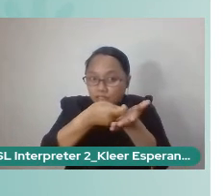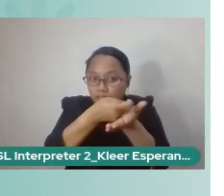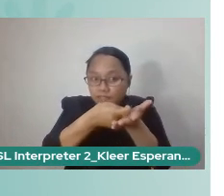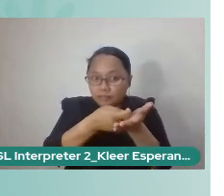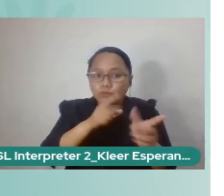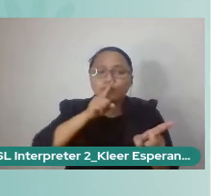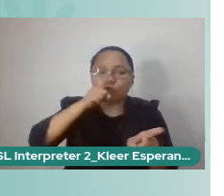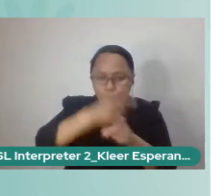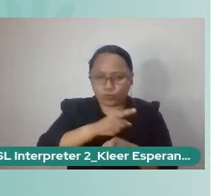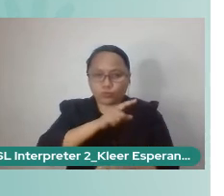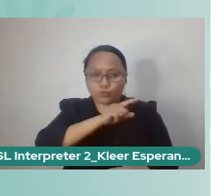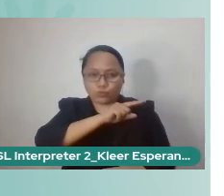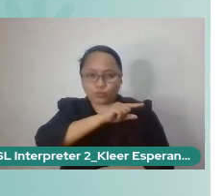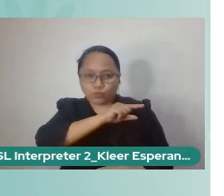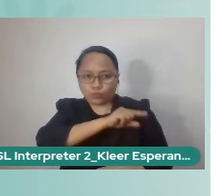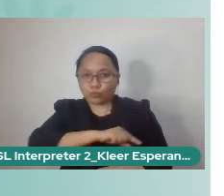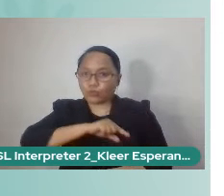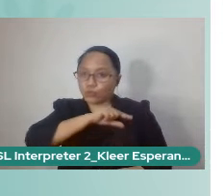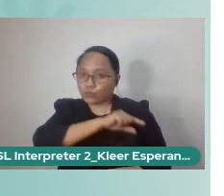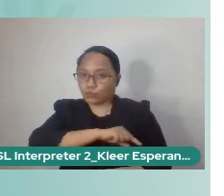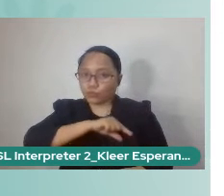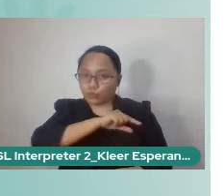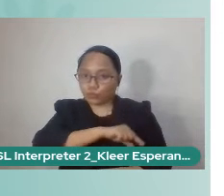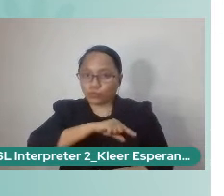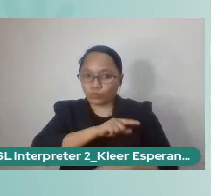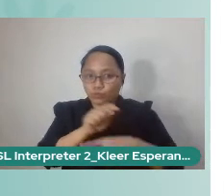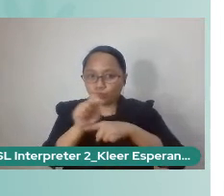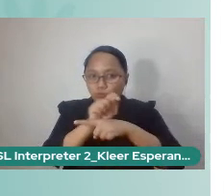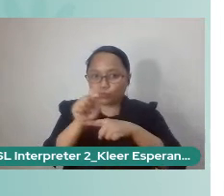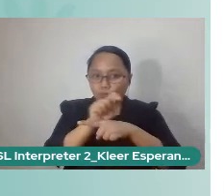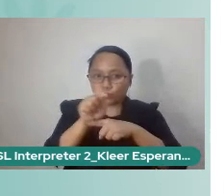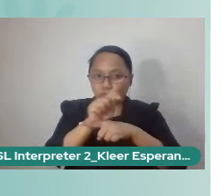key to sustainability, enable environment,